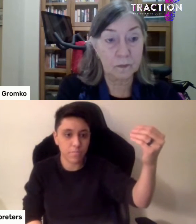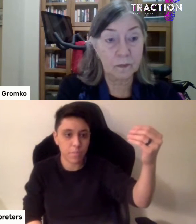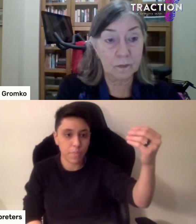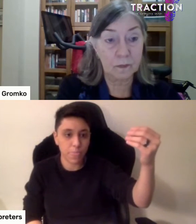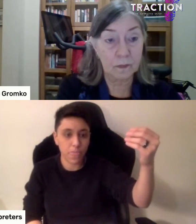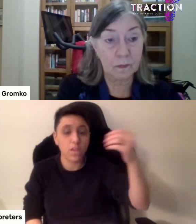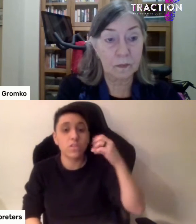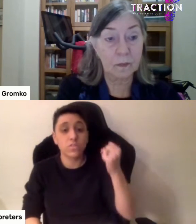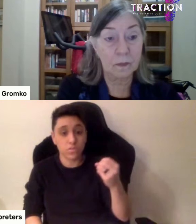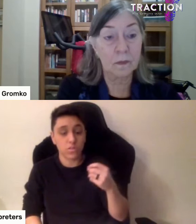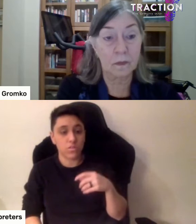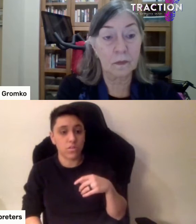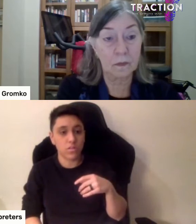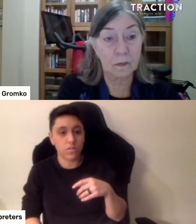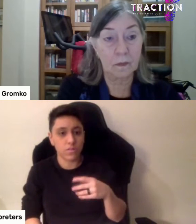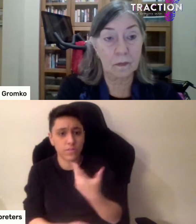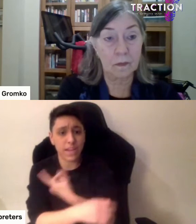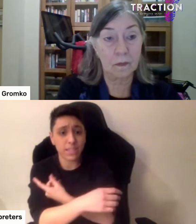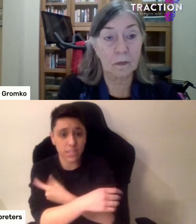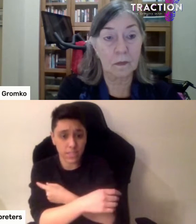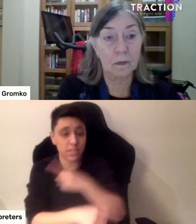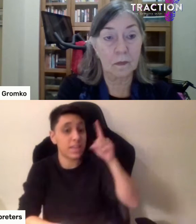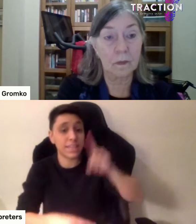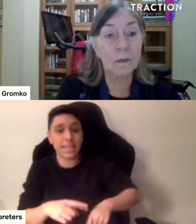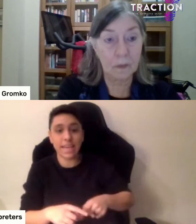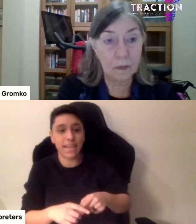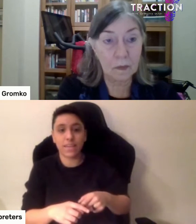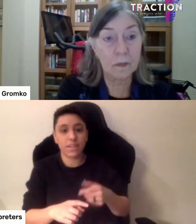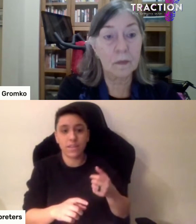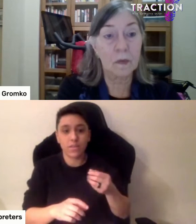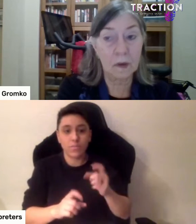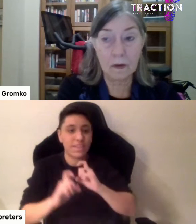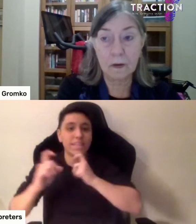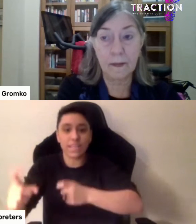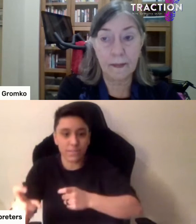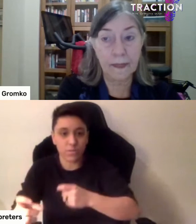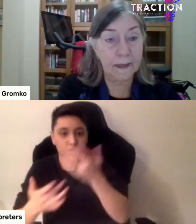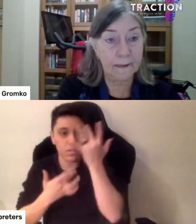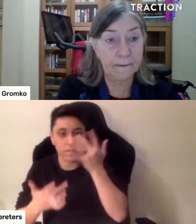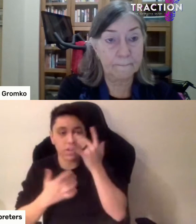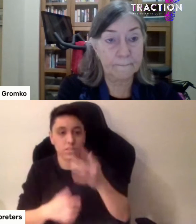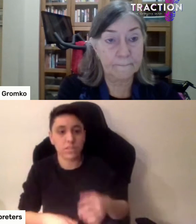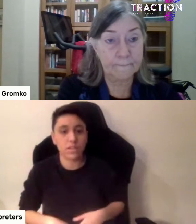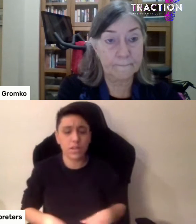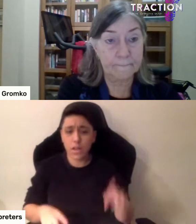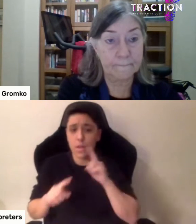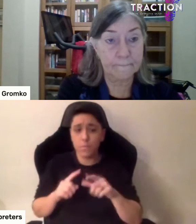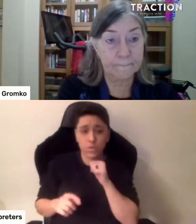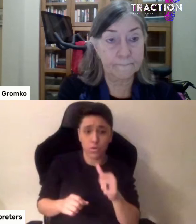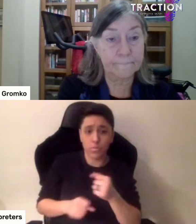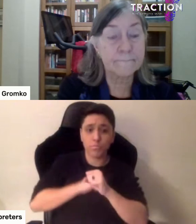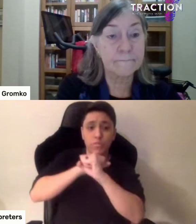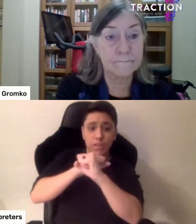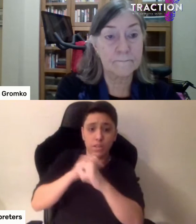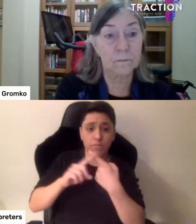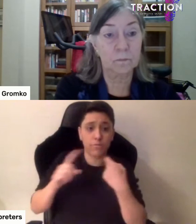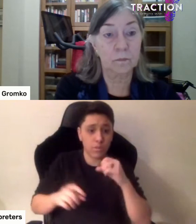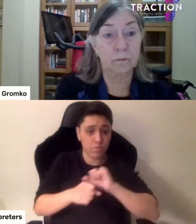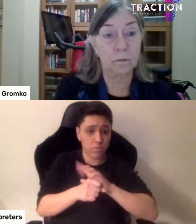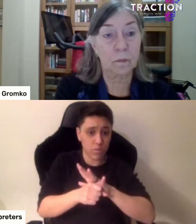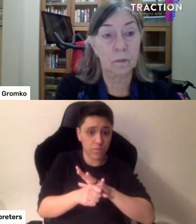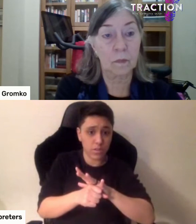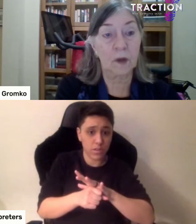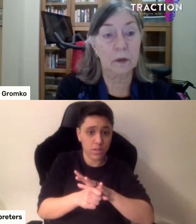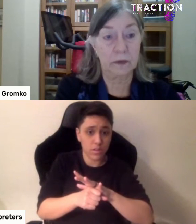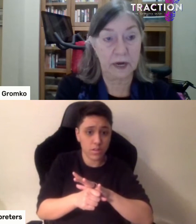cannot give you the virus. Correct. But they don't prevent you from getting COVID. You just won't have